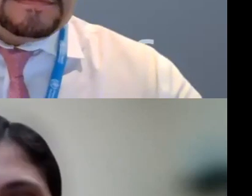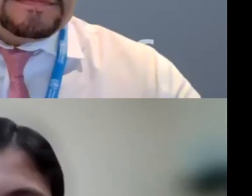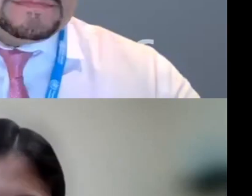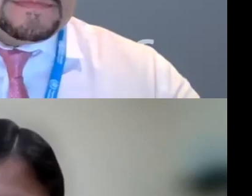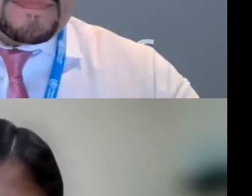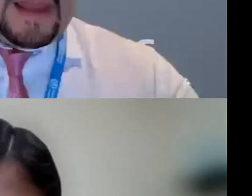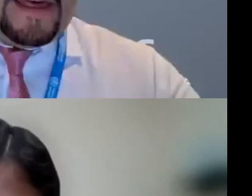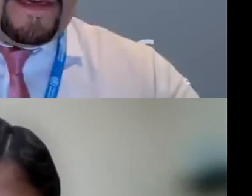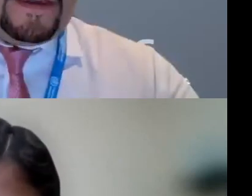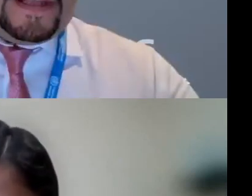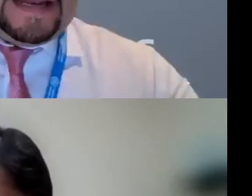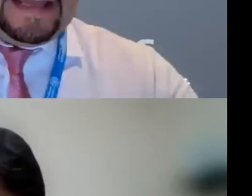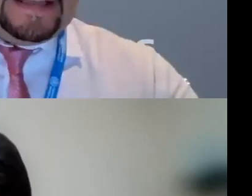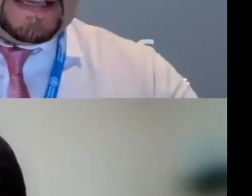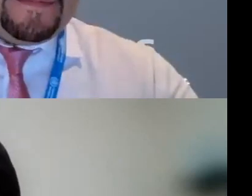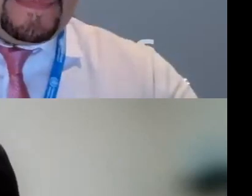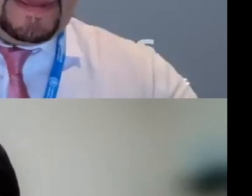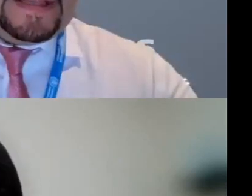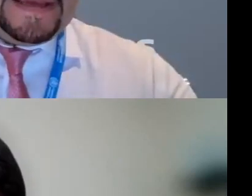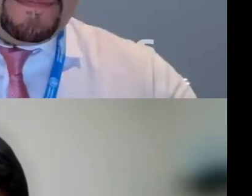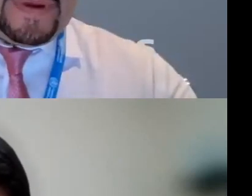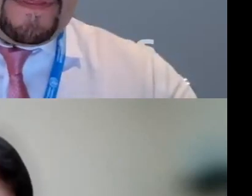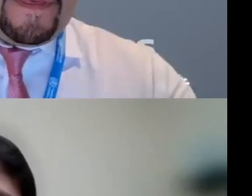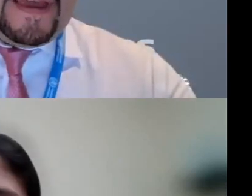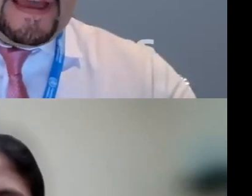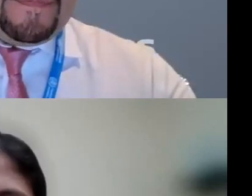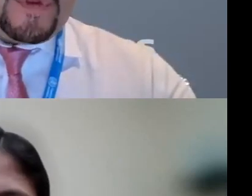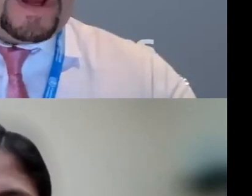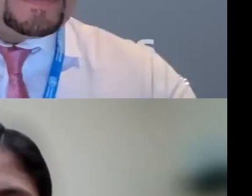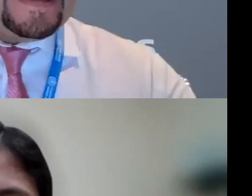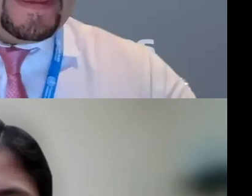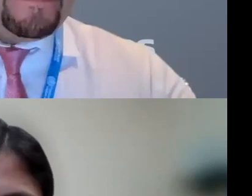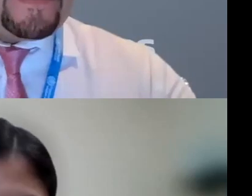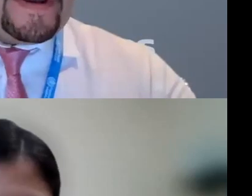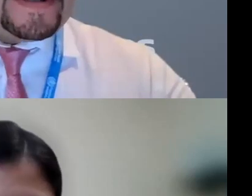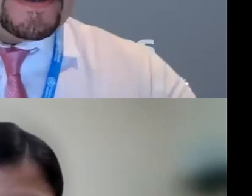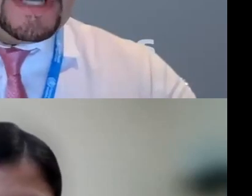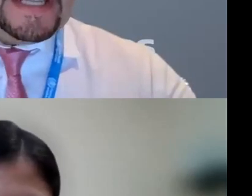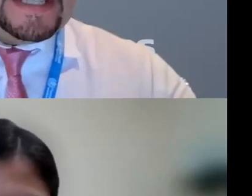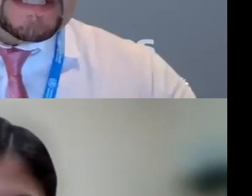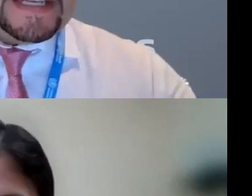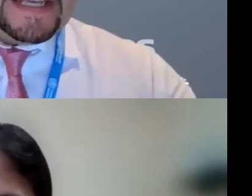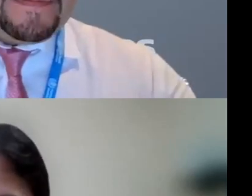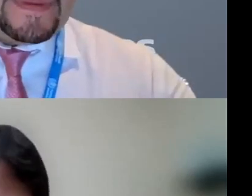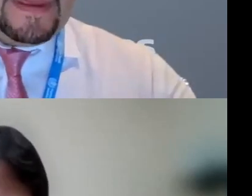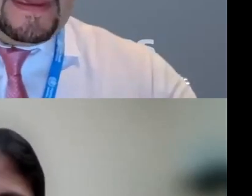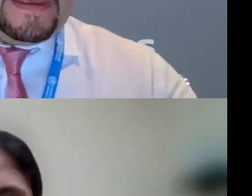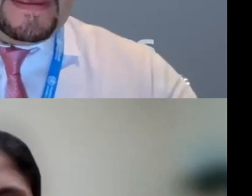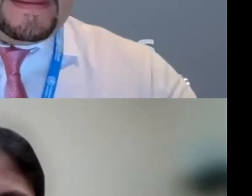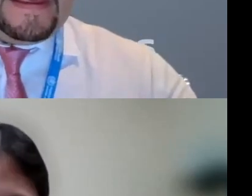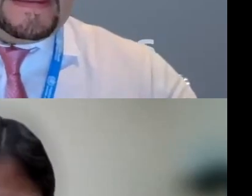voices. Thank you, Natalia. In the same path, what are the main barriers or challenges that